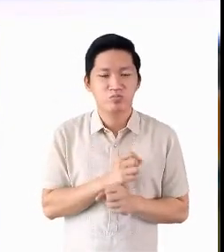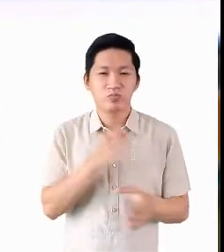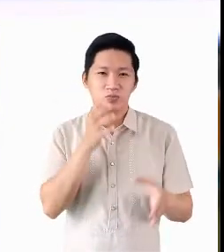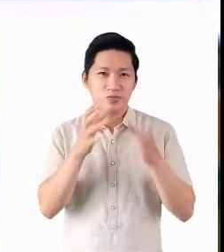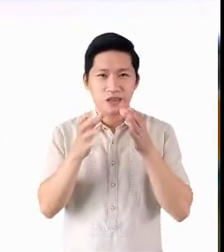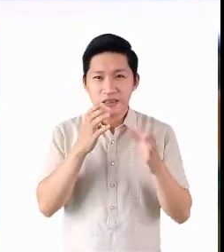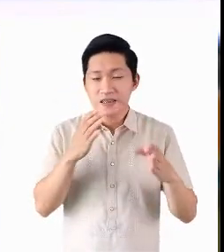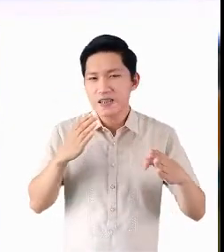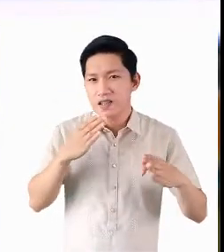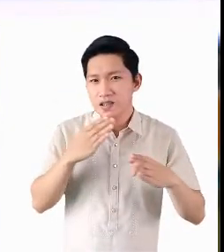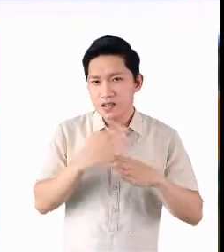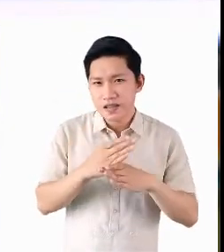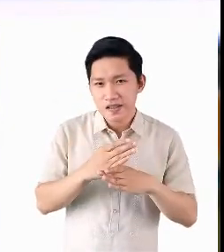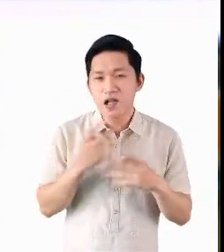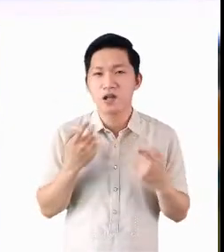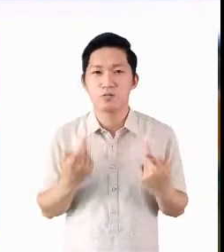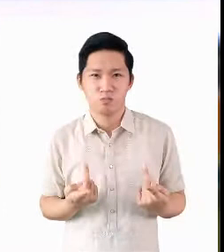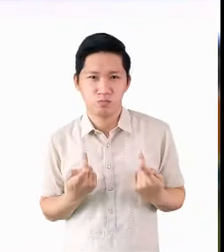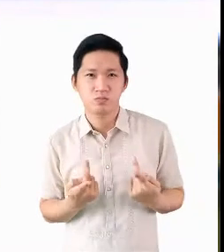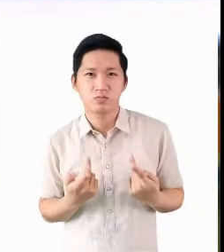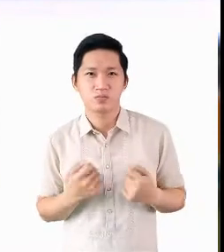Communication barriers are present.